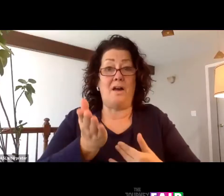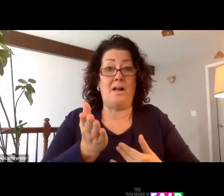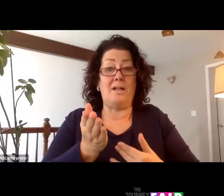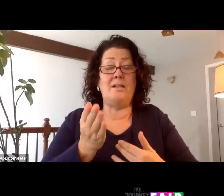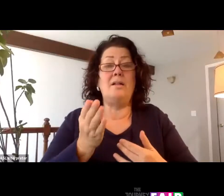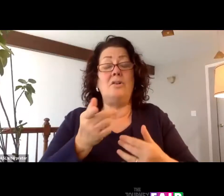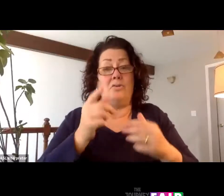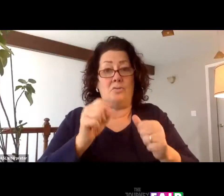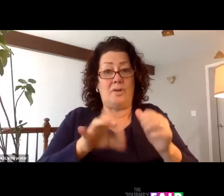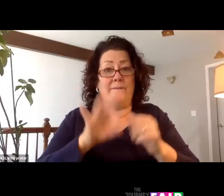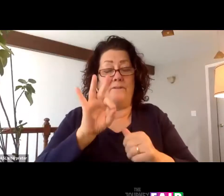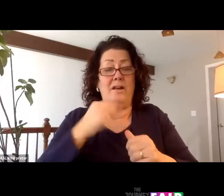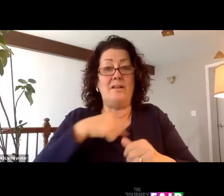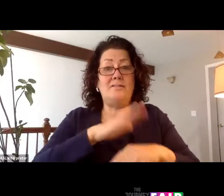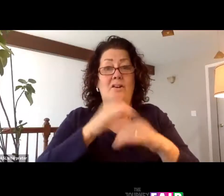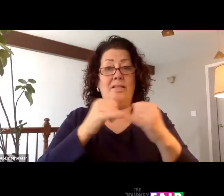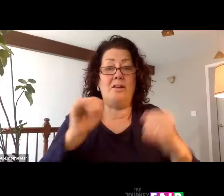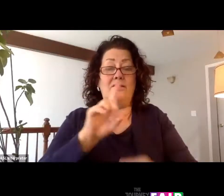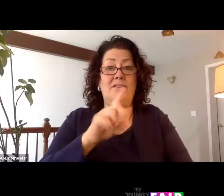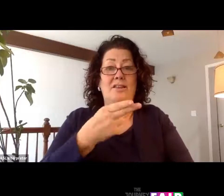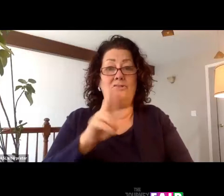by visiting us online at